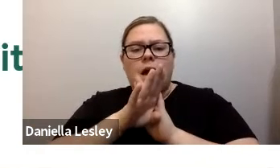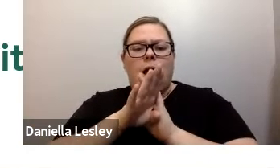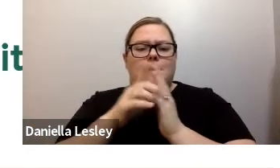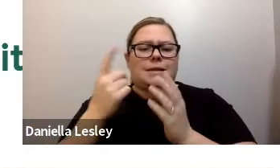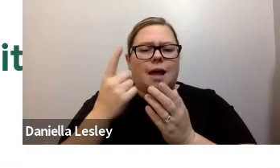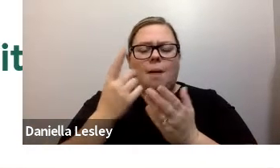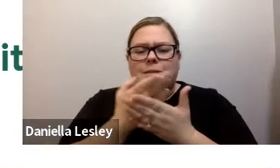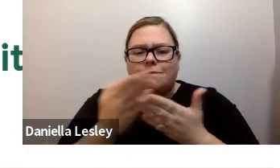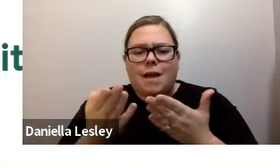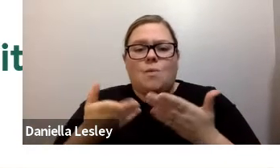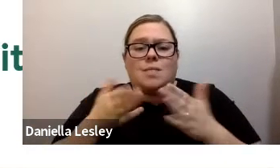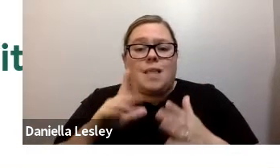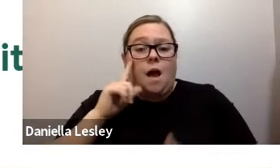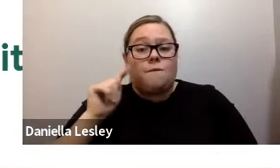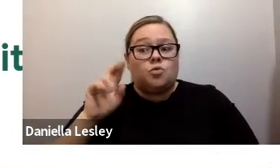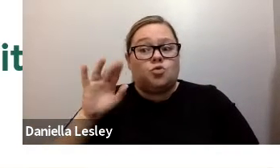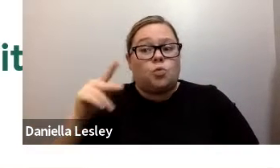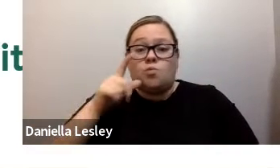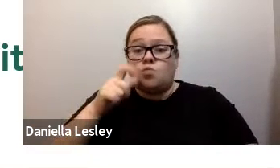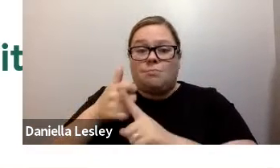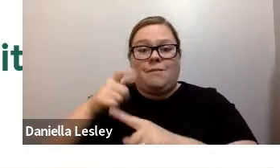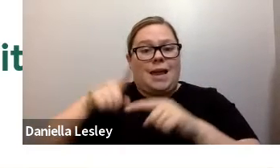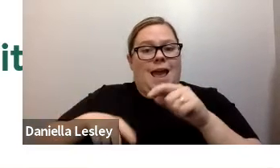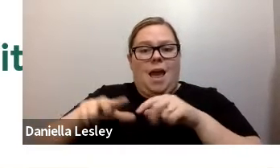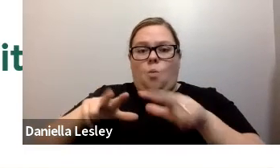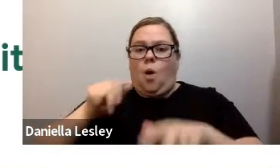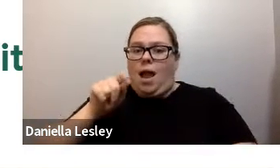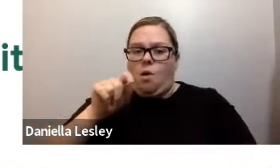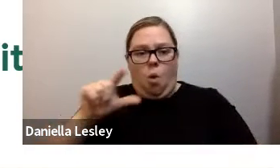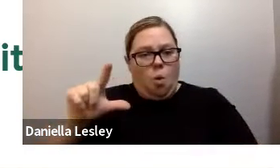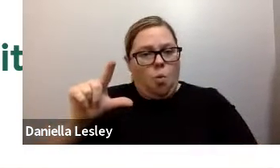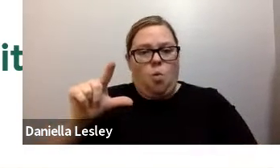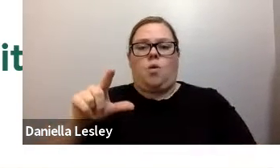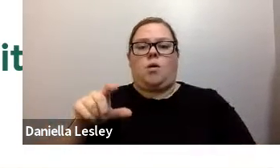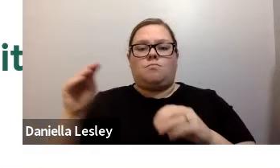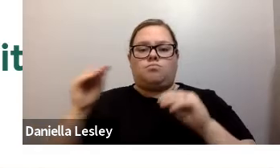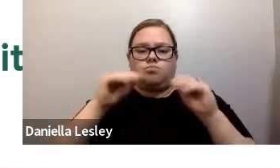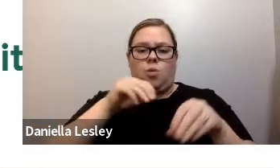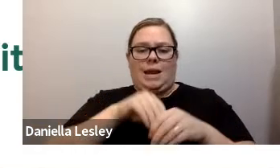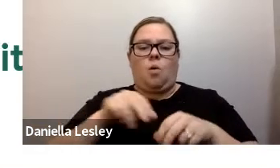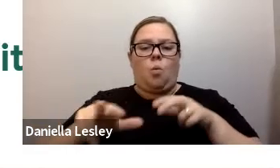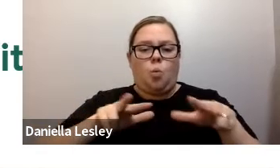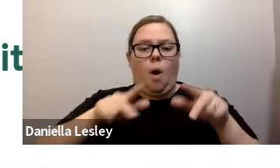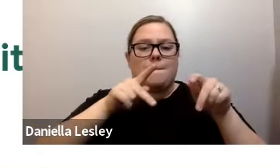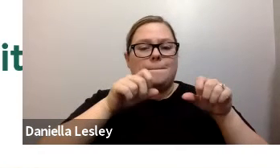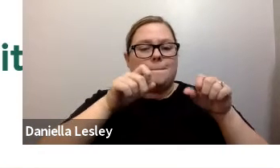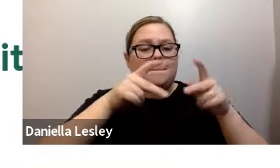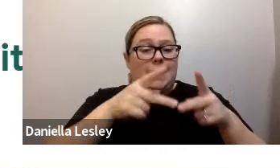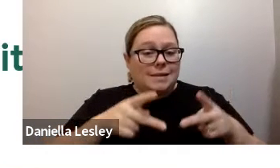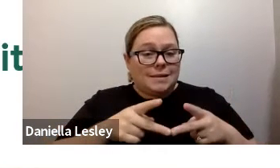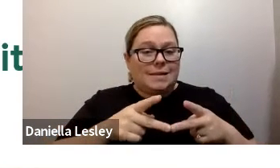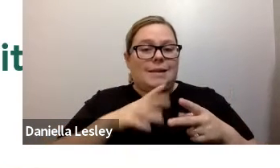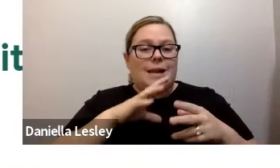allow for Trip, who could not walk in any capacity, to be put in a walking position and